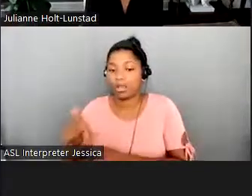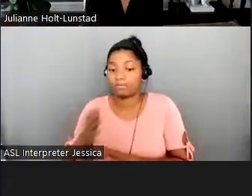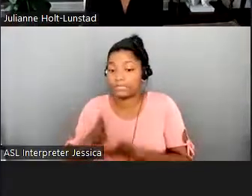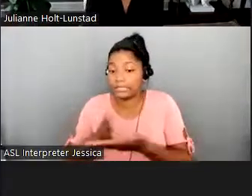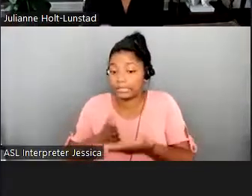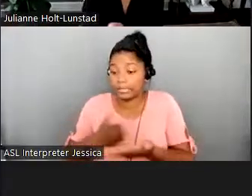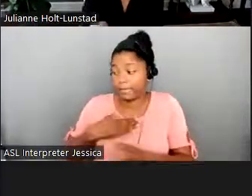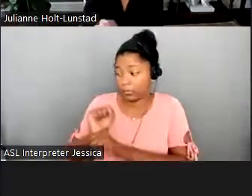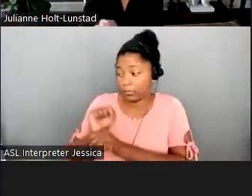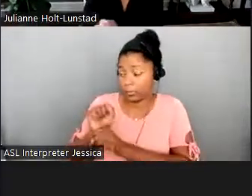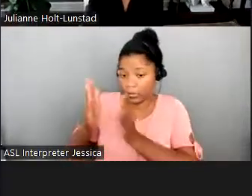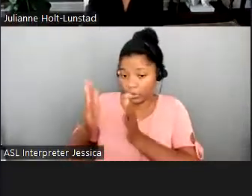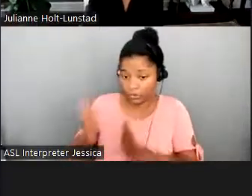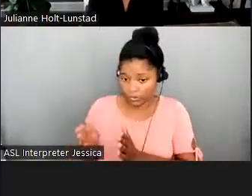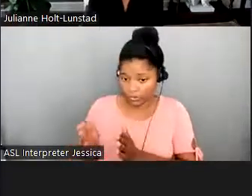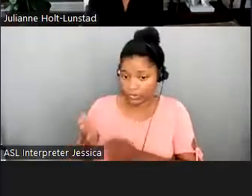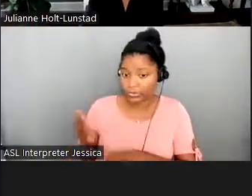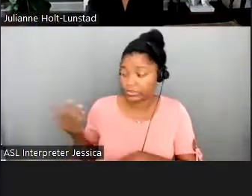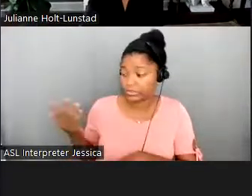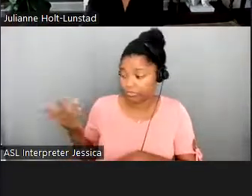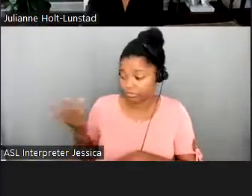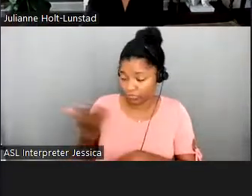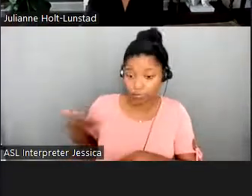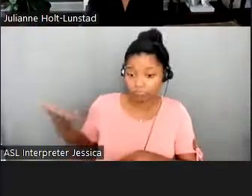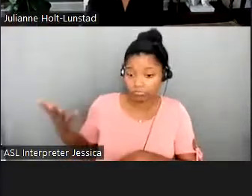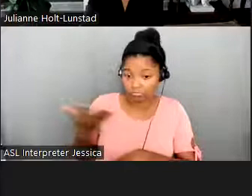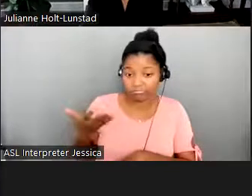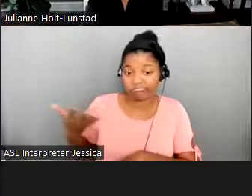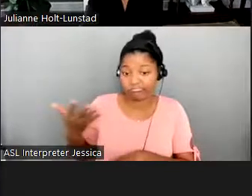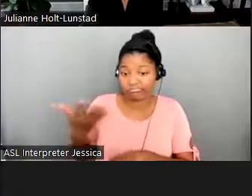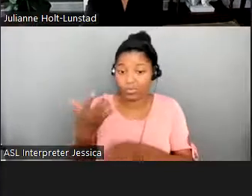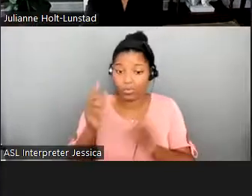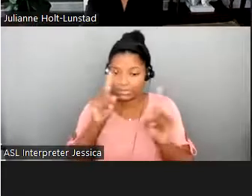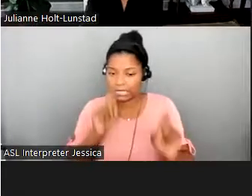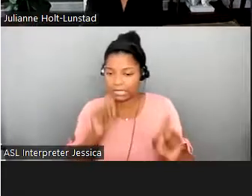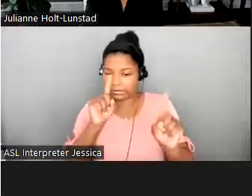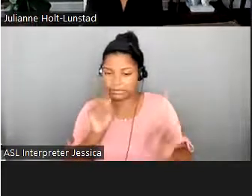colleagues that literally any one of us can do.